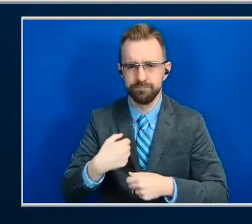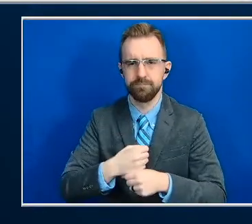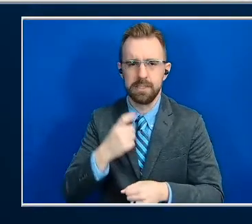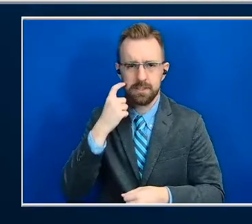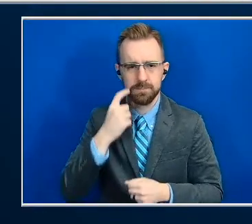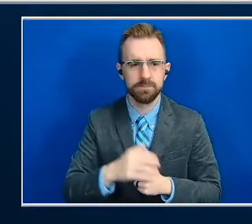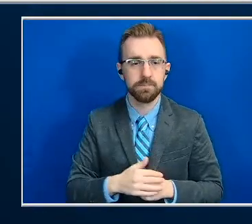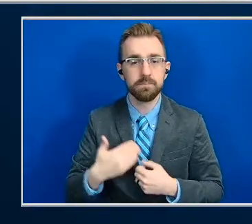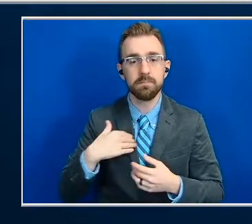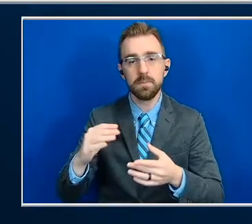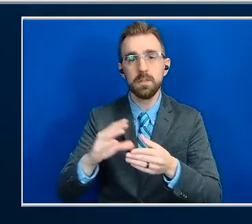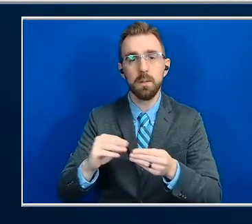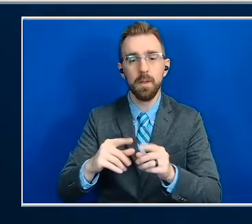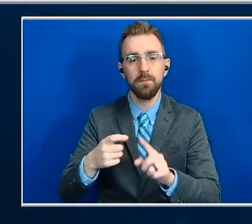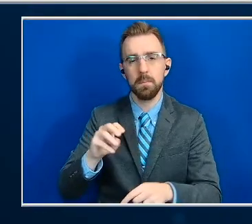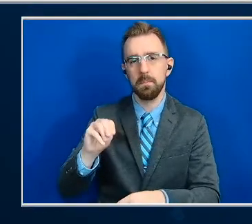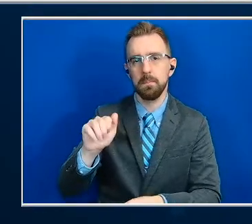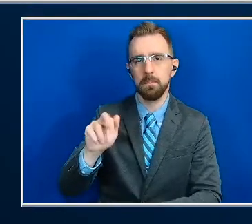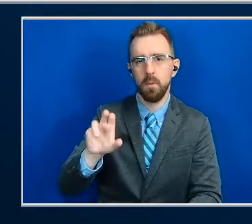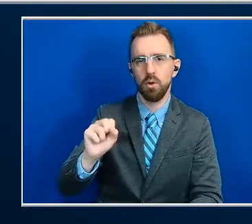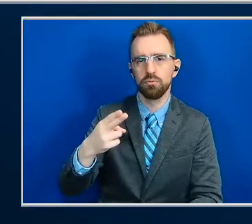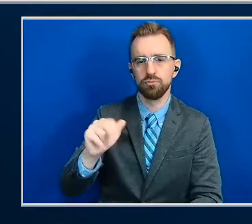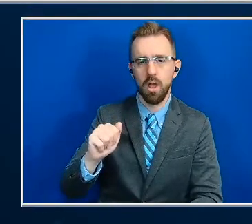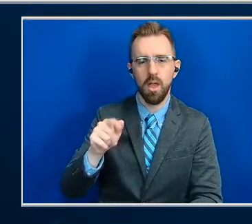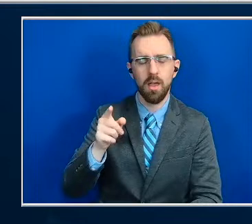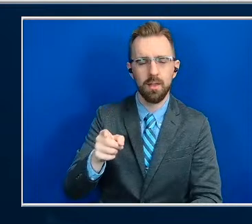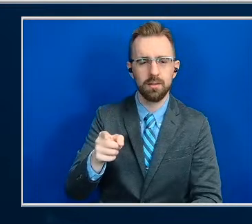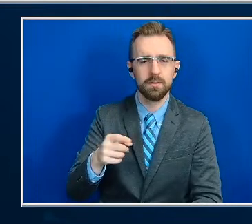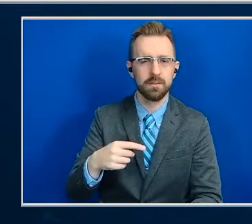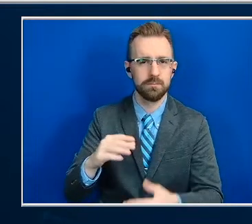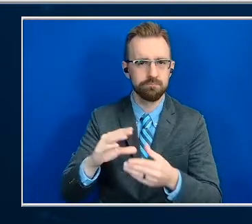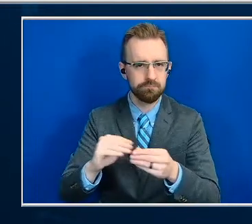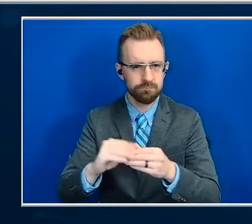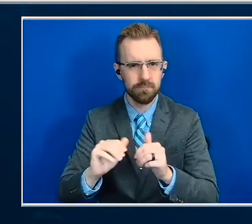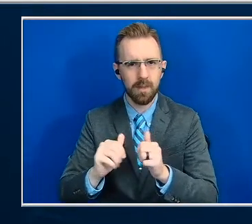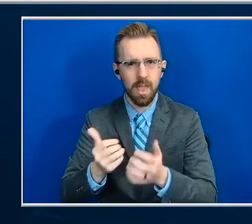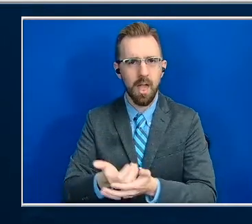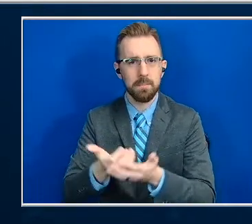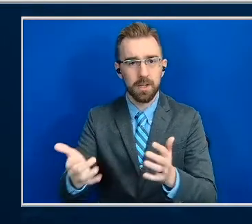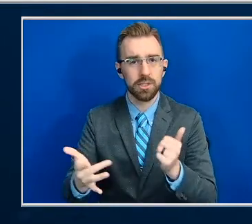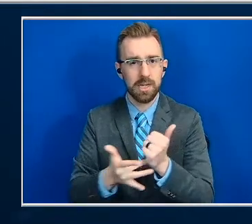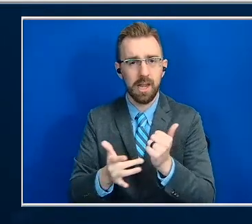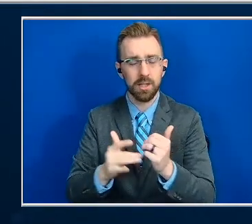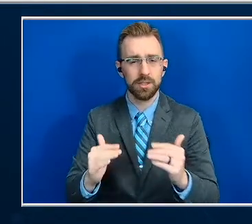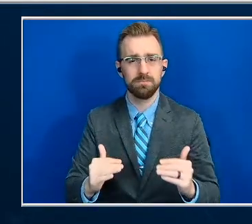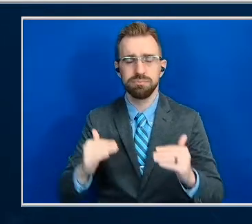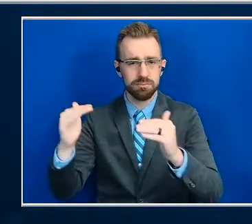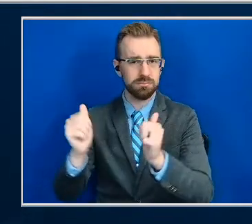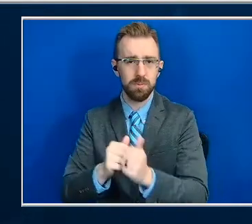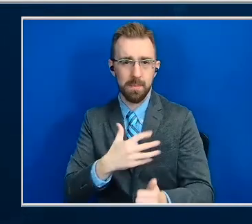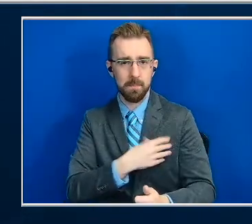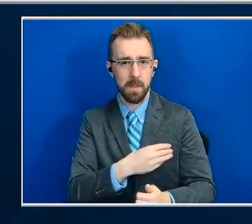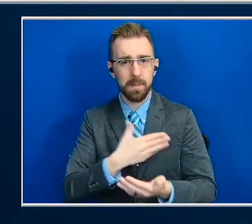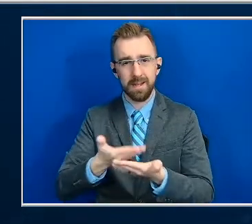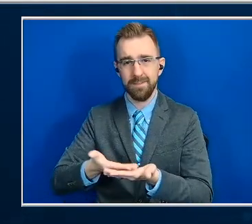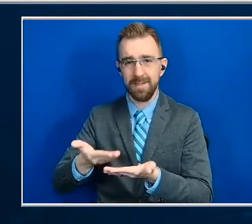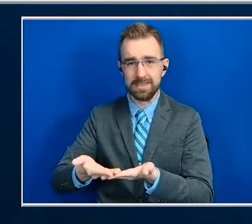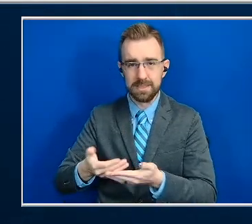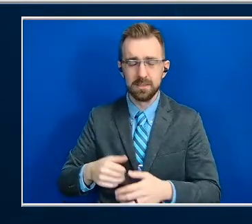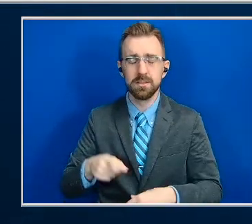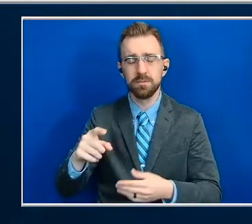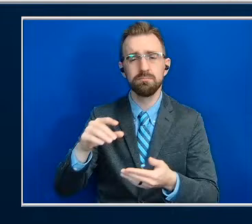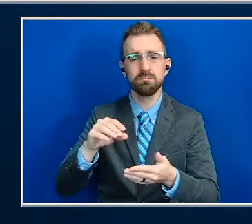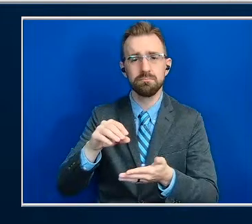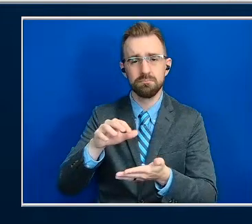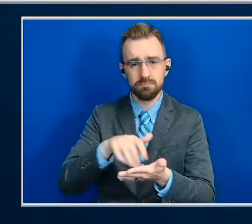from Marcia. Marcia just is remarking at how much technology has advanced with the pumping devices. She writes, older pumping devices